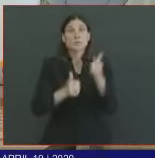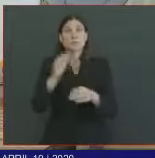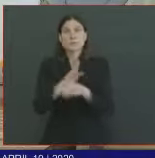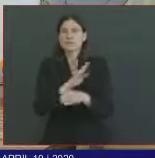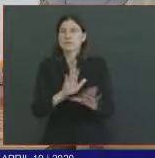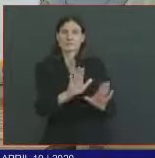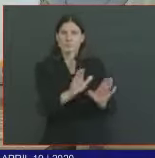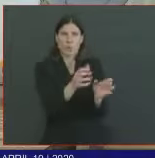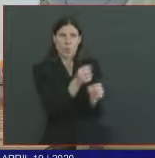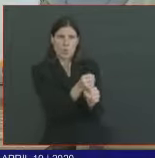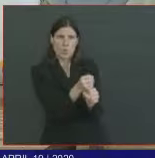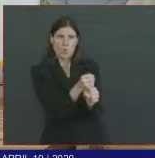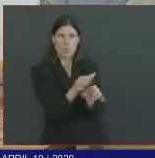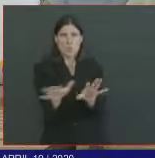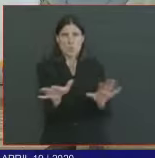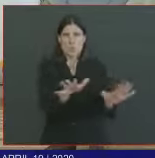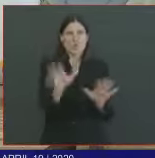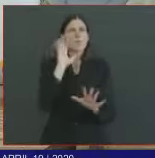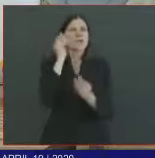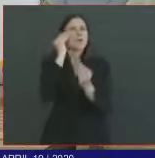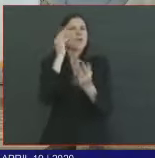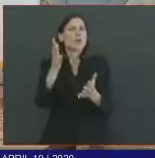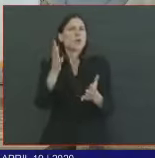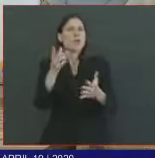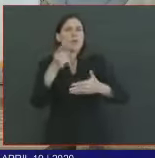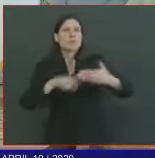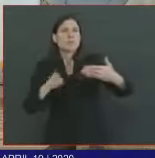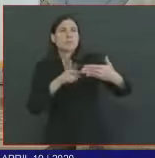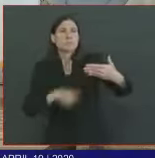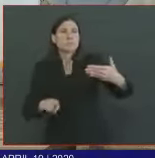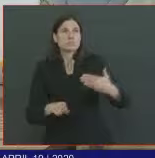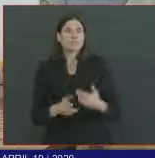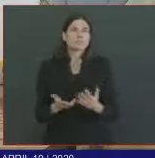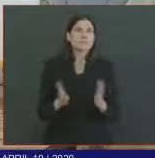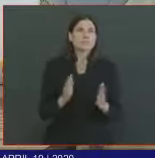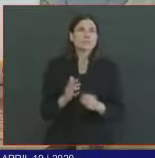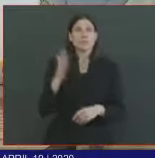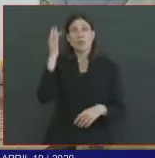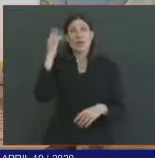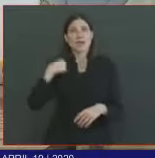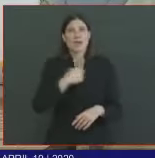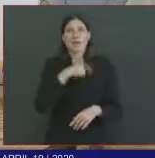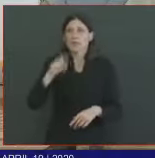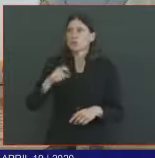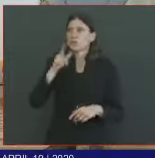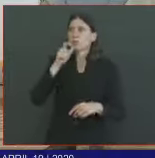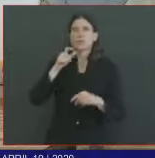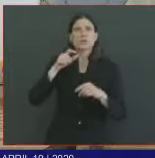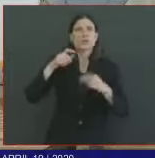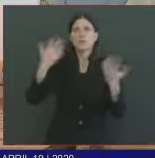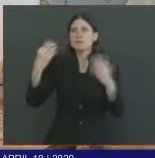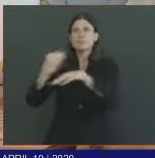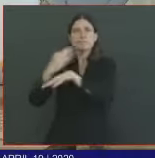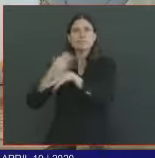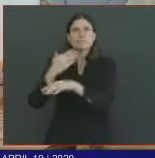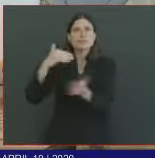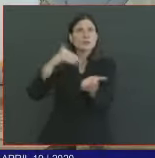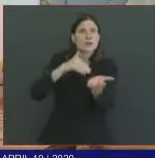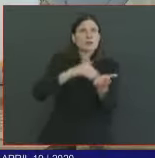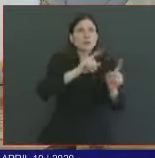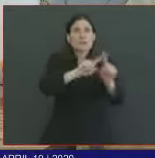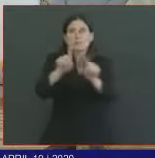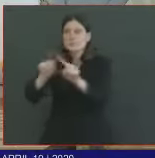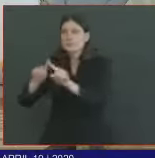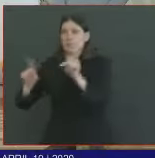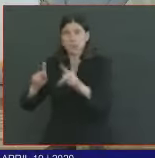them. I'm talking to experts, public health experts, my fellow governors. I've joined a regional compact to work